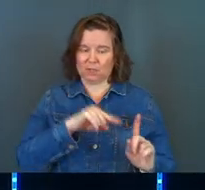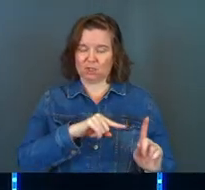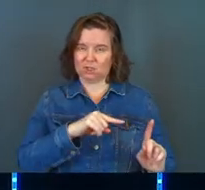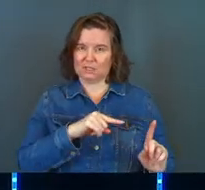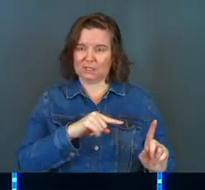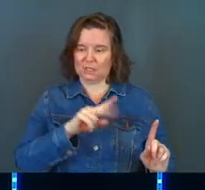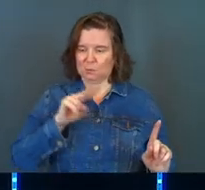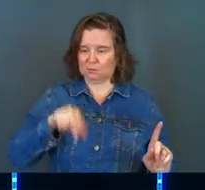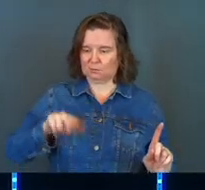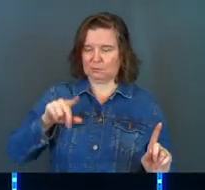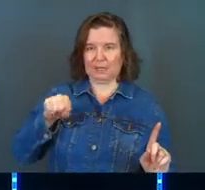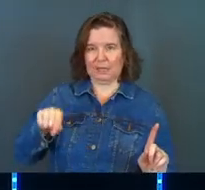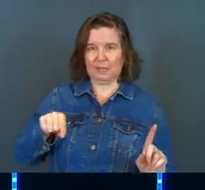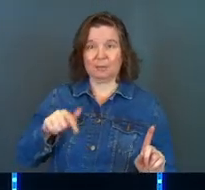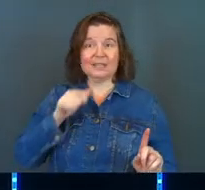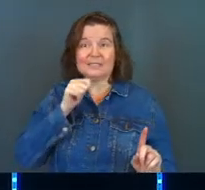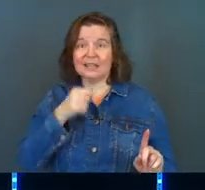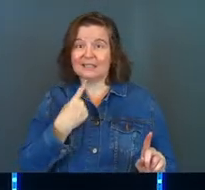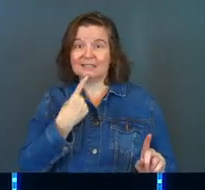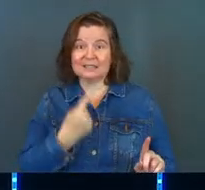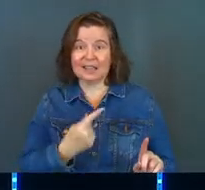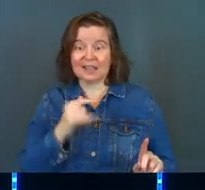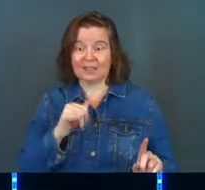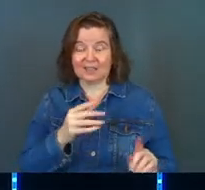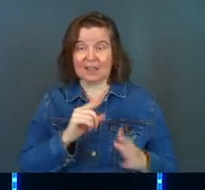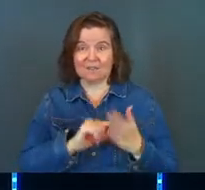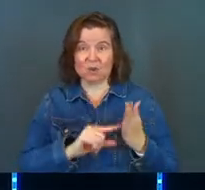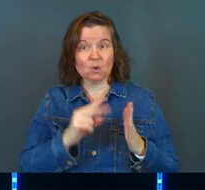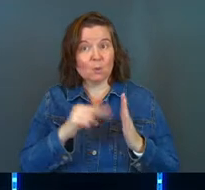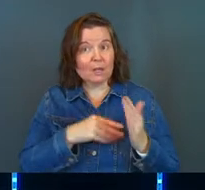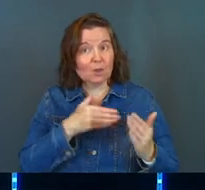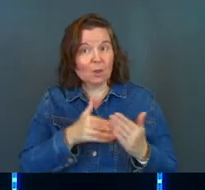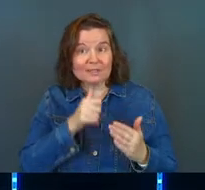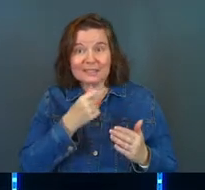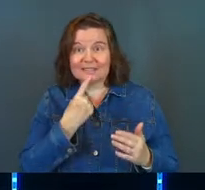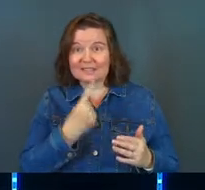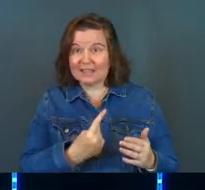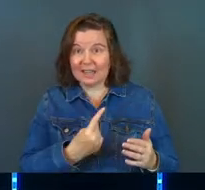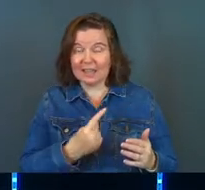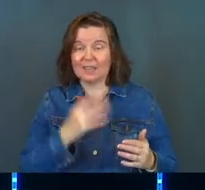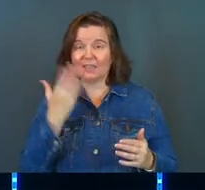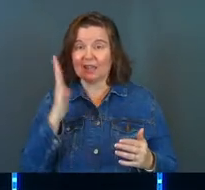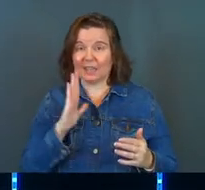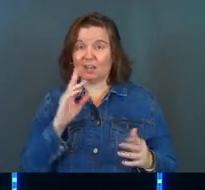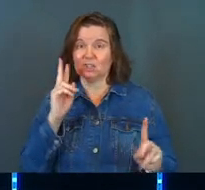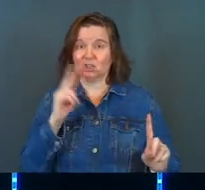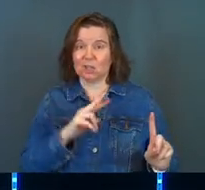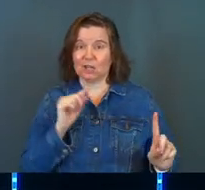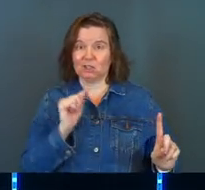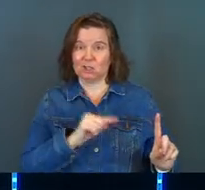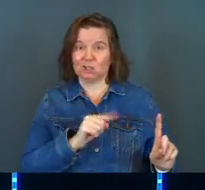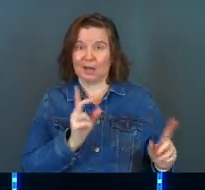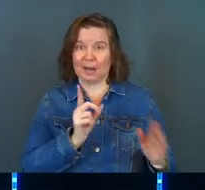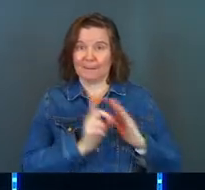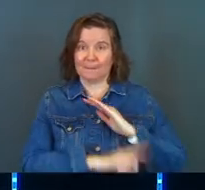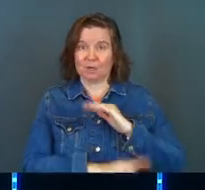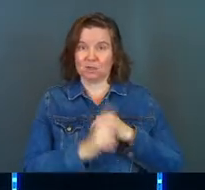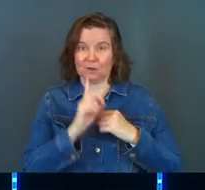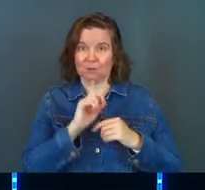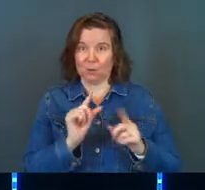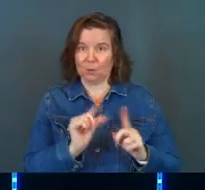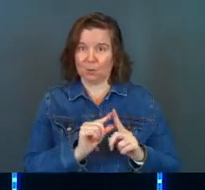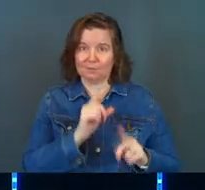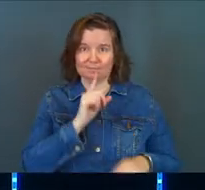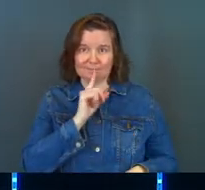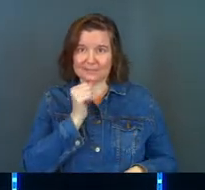that she was judging him. It does not say in that verse, read it closely, it does not say that God judged her and punished her for her